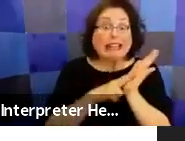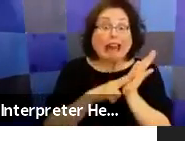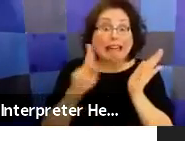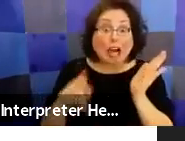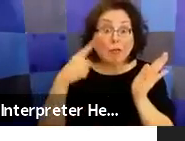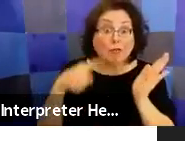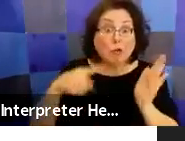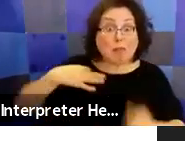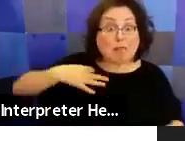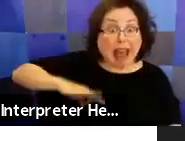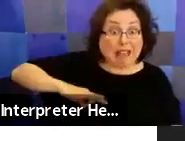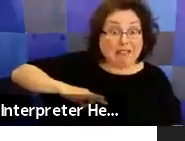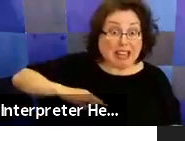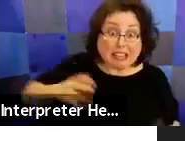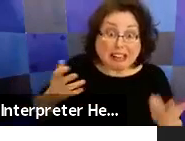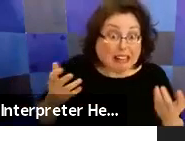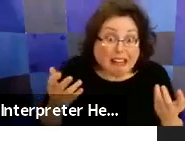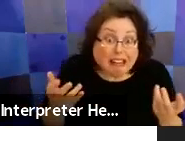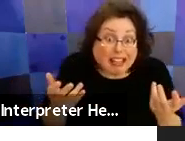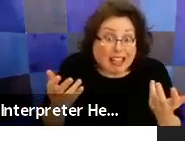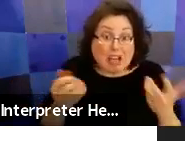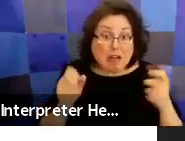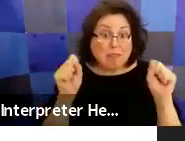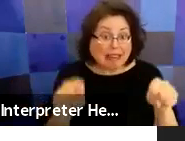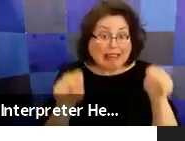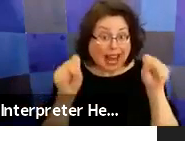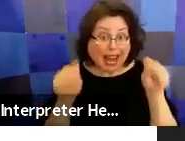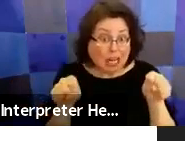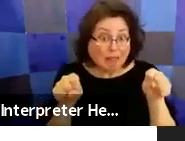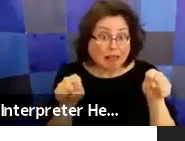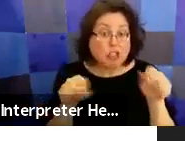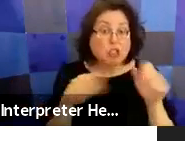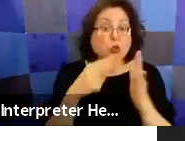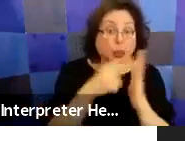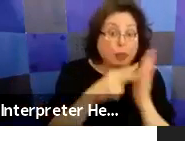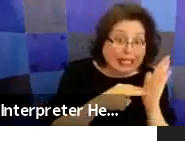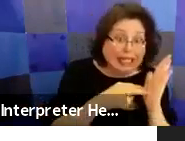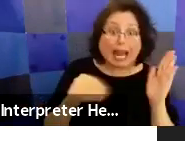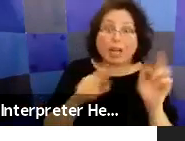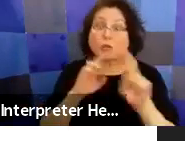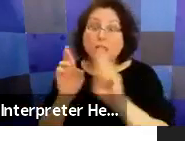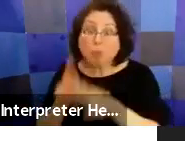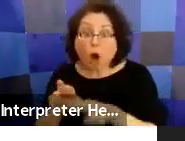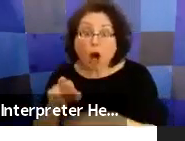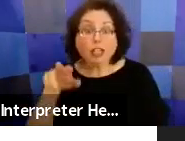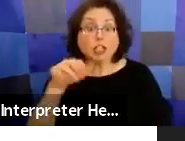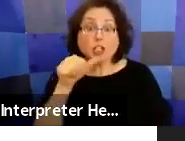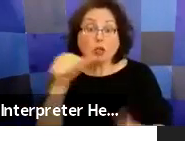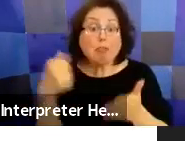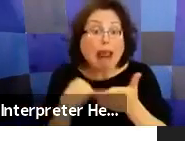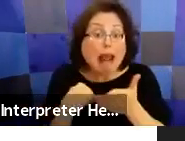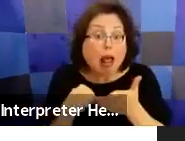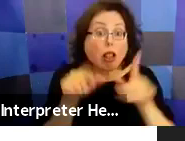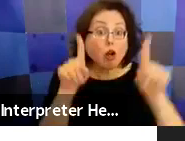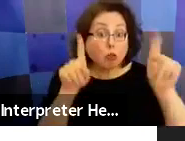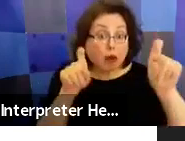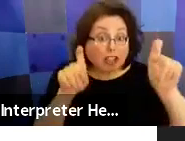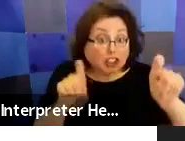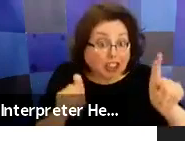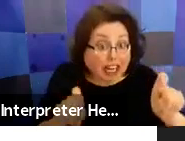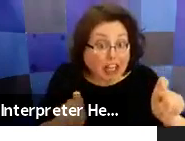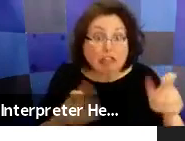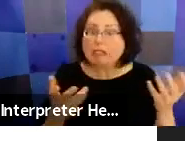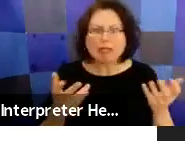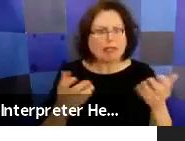benefit, being able to read and respond to mail or questionnaires. So this